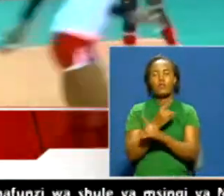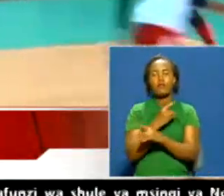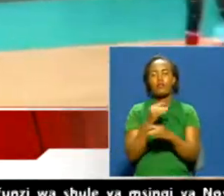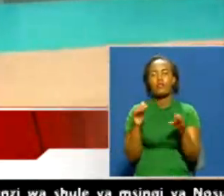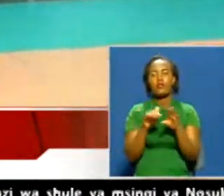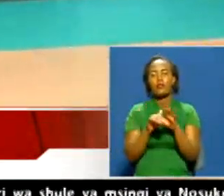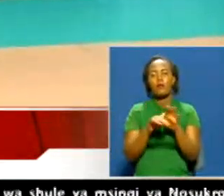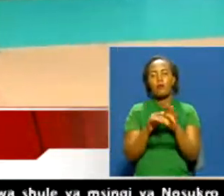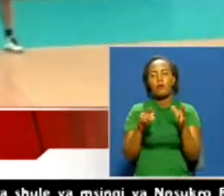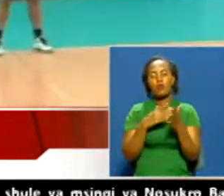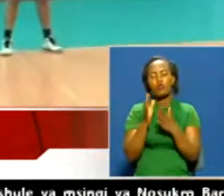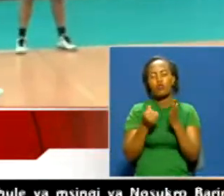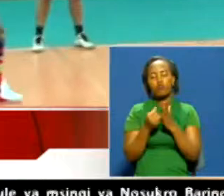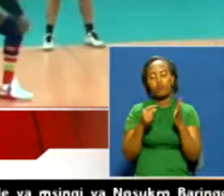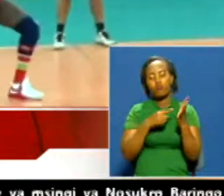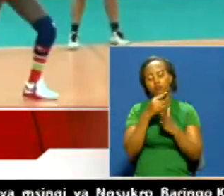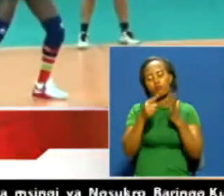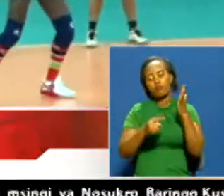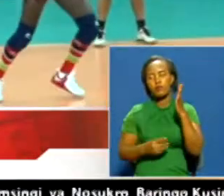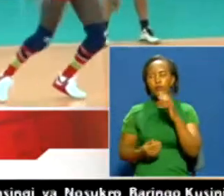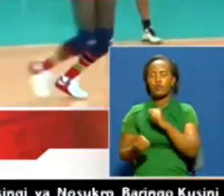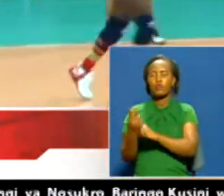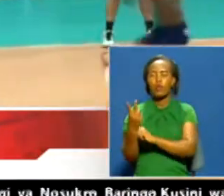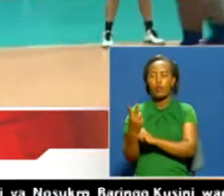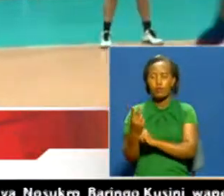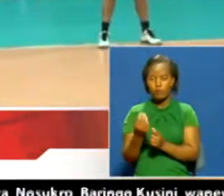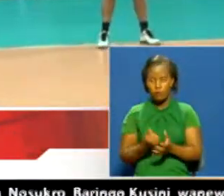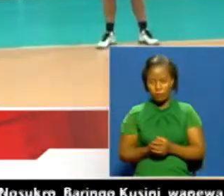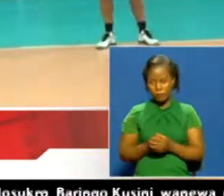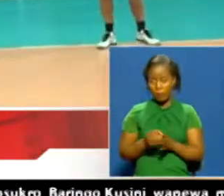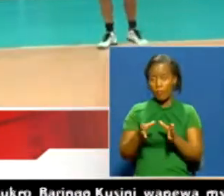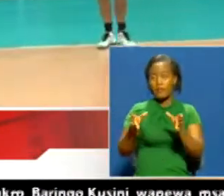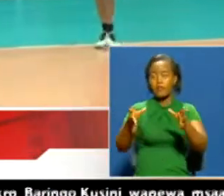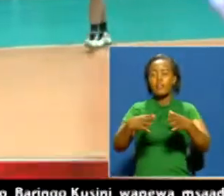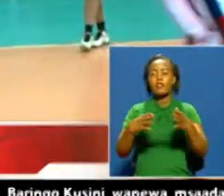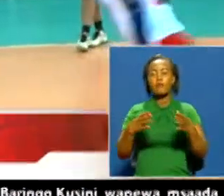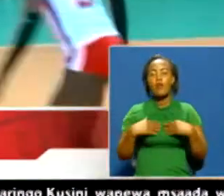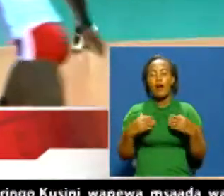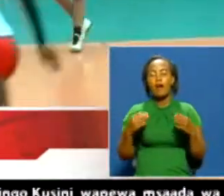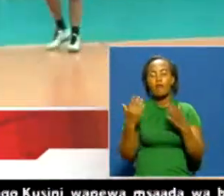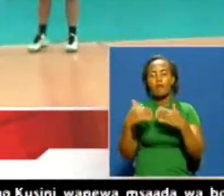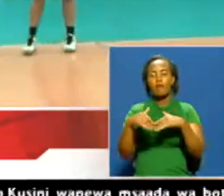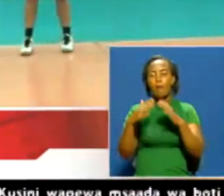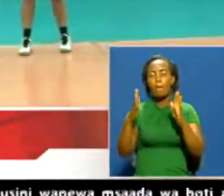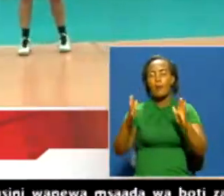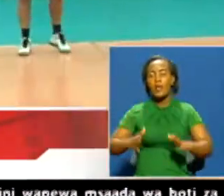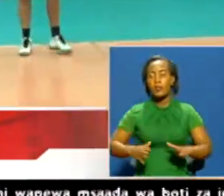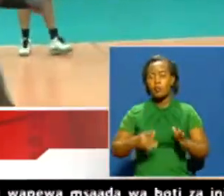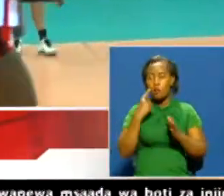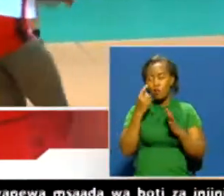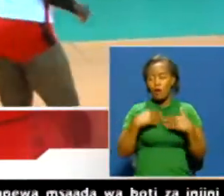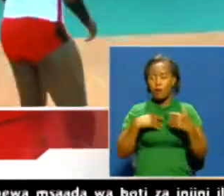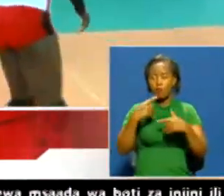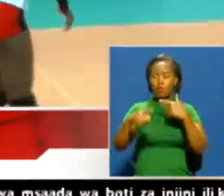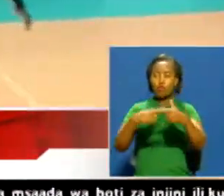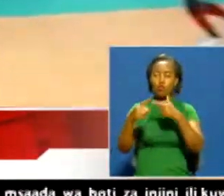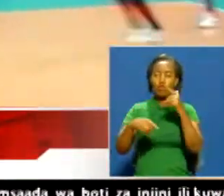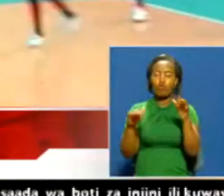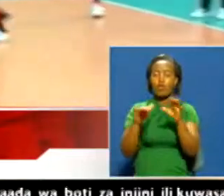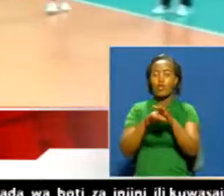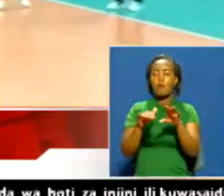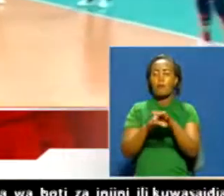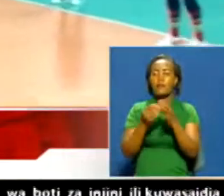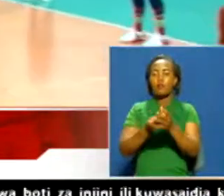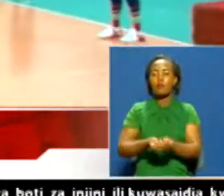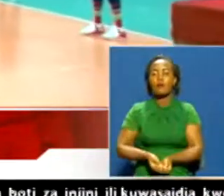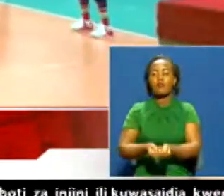Joel Lusenaka na Agripi Nakundu. Kikosi hicho kimeundwa na wachezaji ambao wamekuwa kwenye timu ya taifa kwa muda na wale